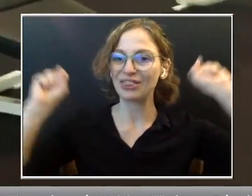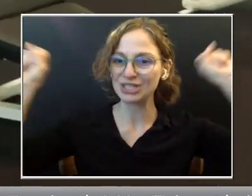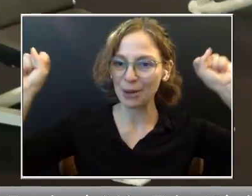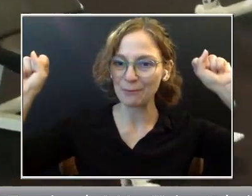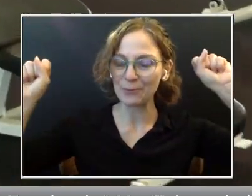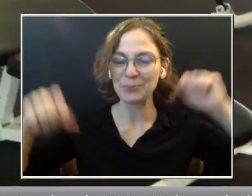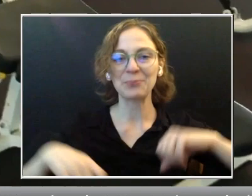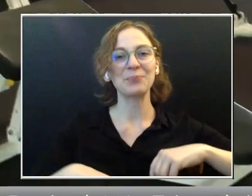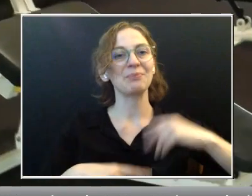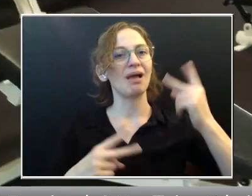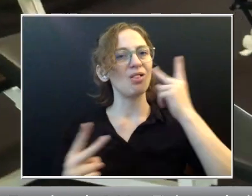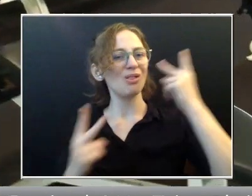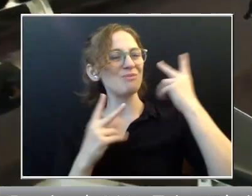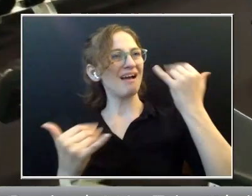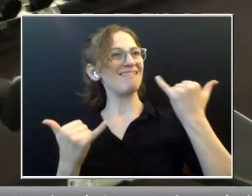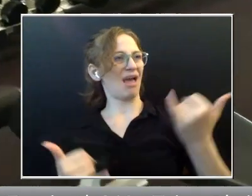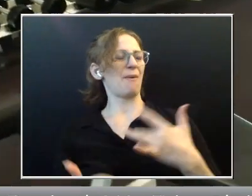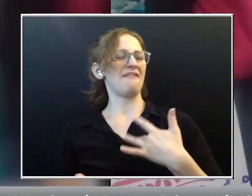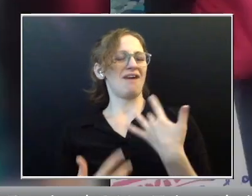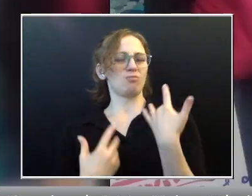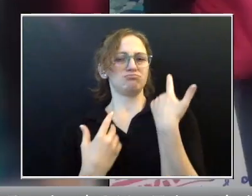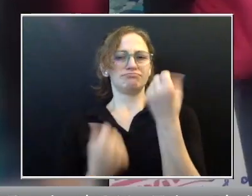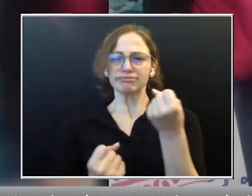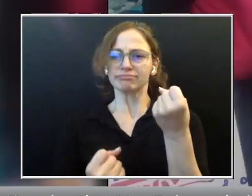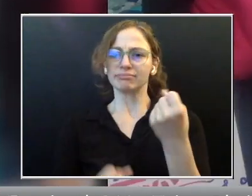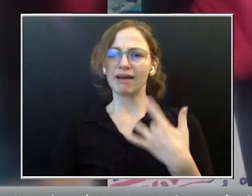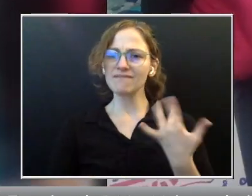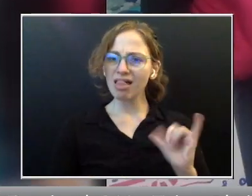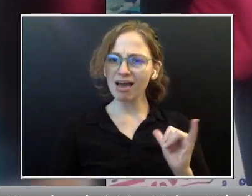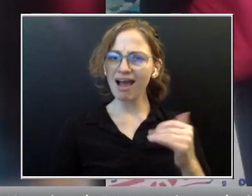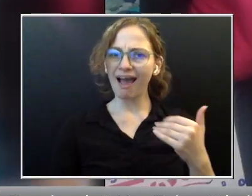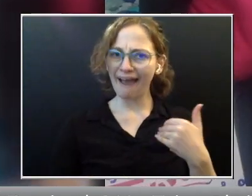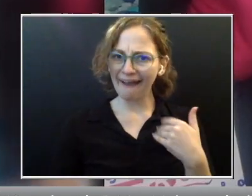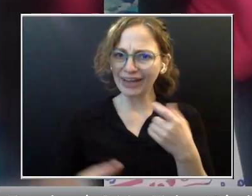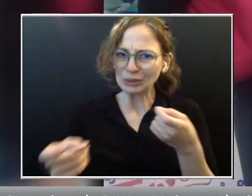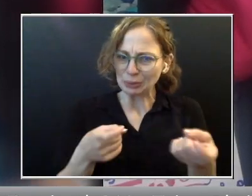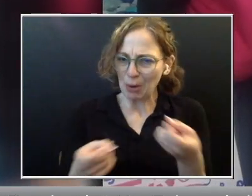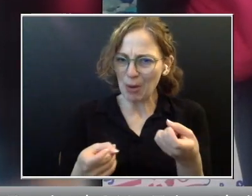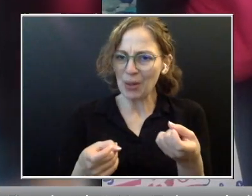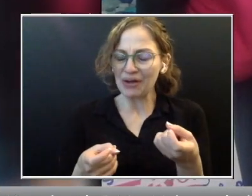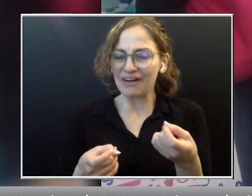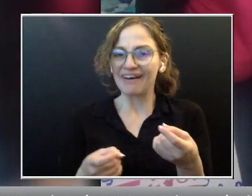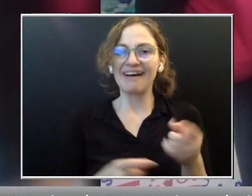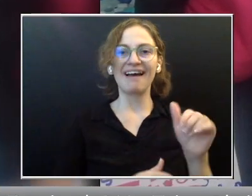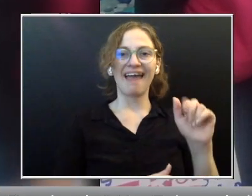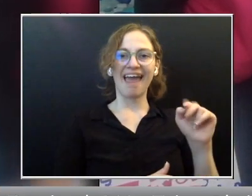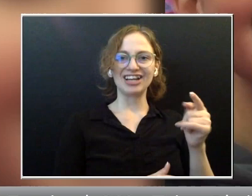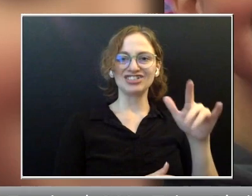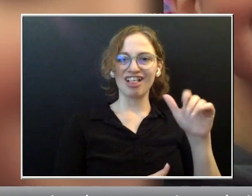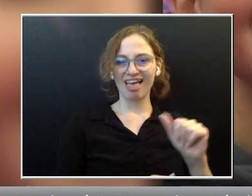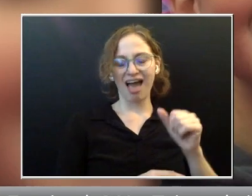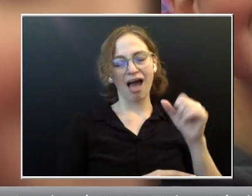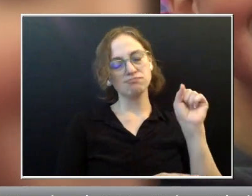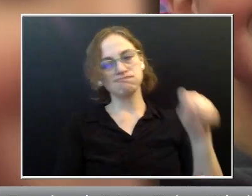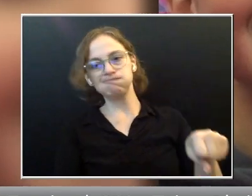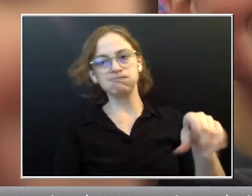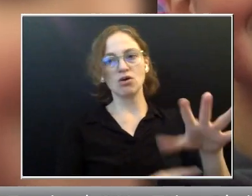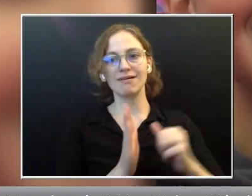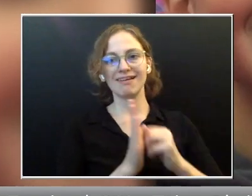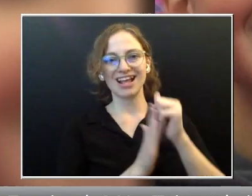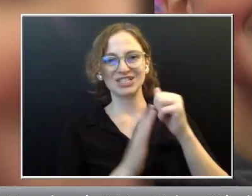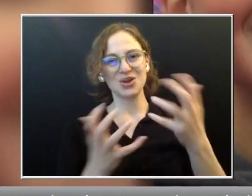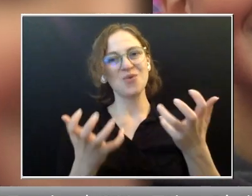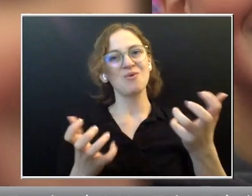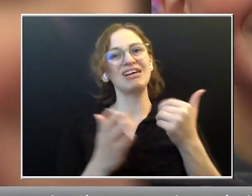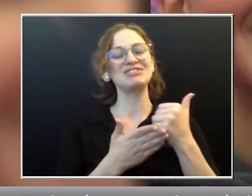I had control over something. Angela beat her cancer and wants to help others facing breast cancer diagnoses. She's getting